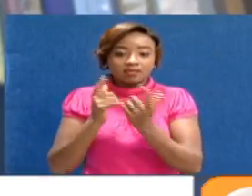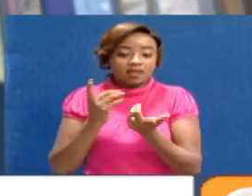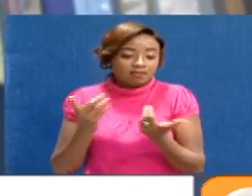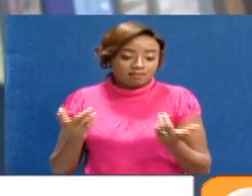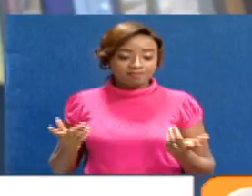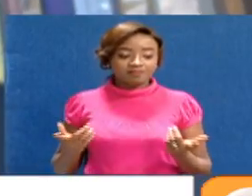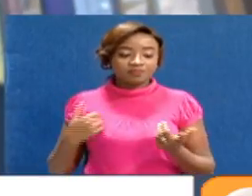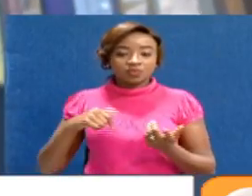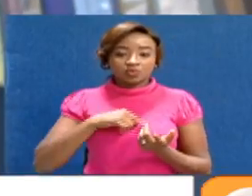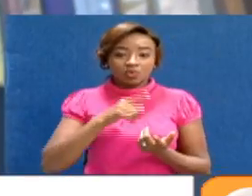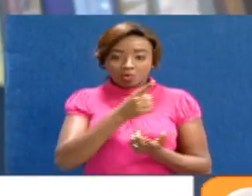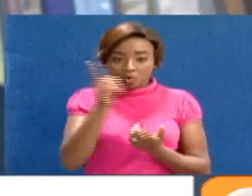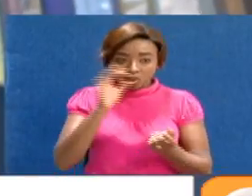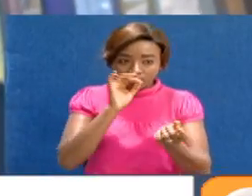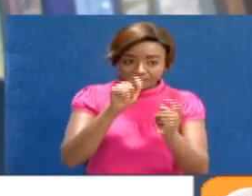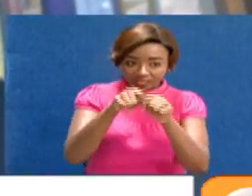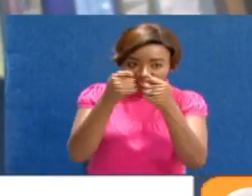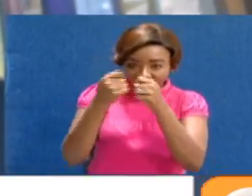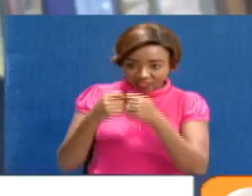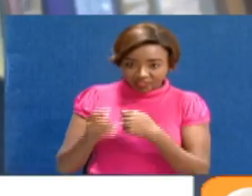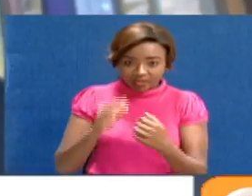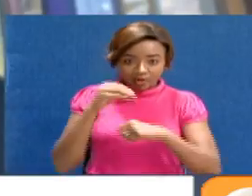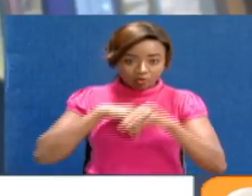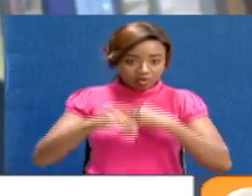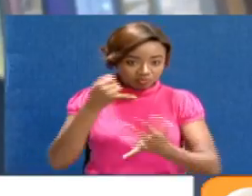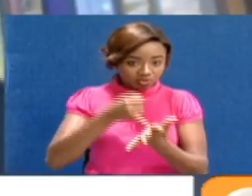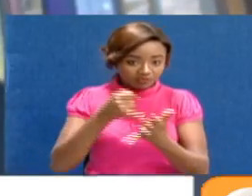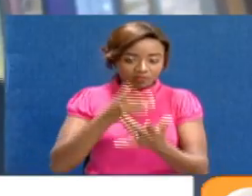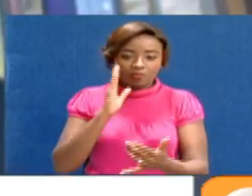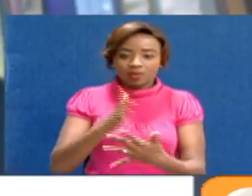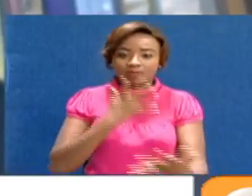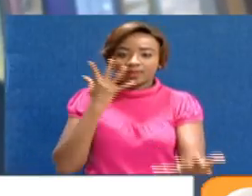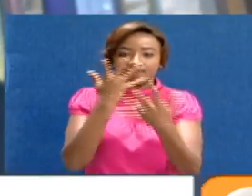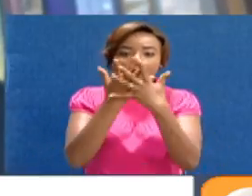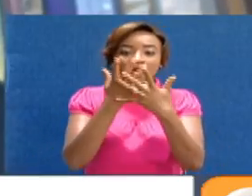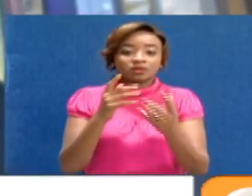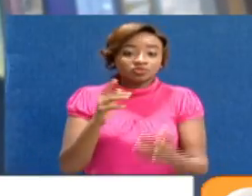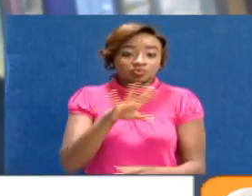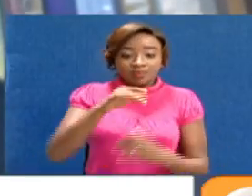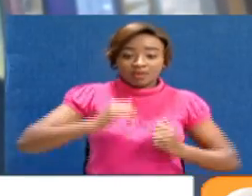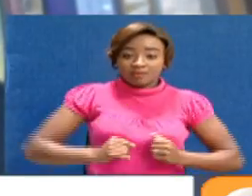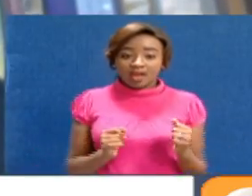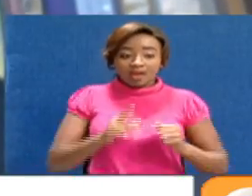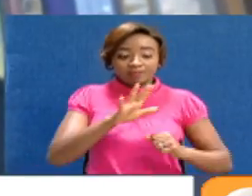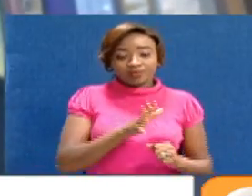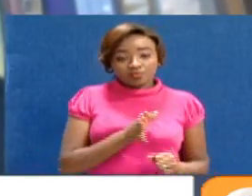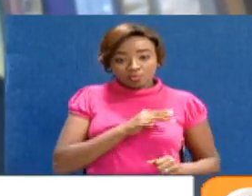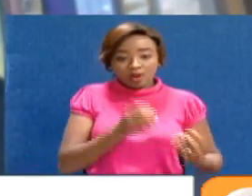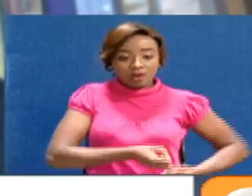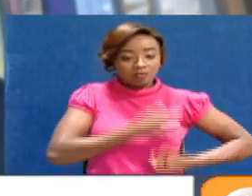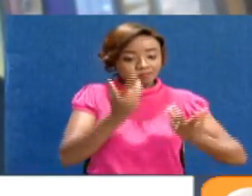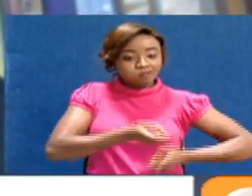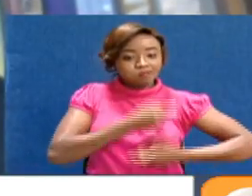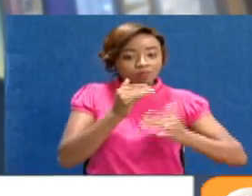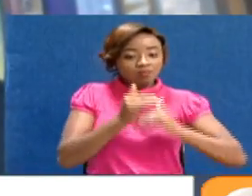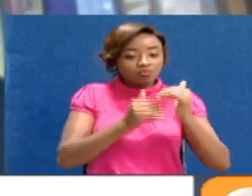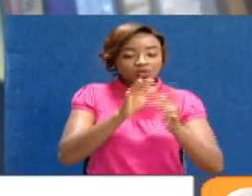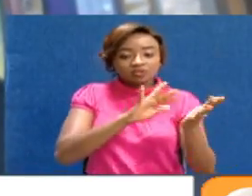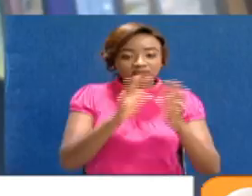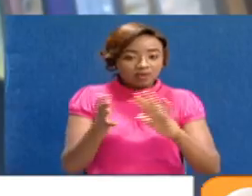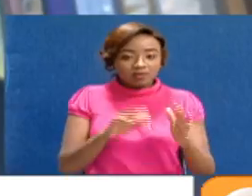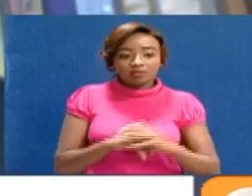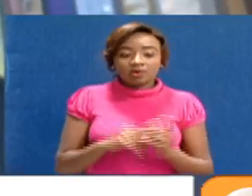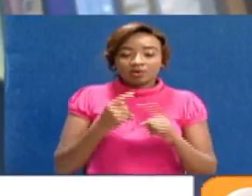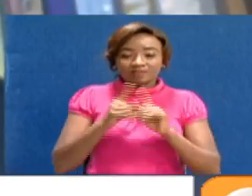country, will be brought to book. So I am happy Commissioner Gachoka has talked about the progress that they have made in some of those cases, but it would be good to just